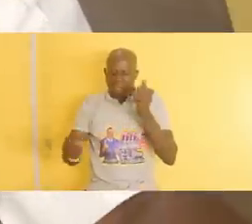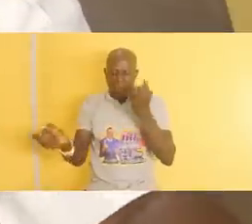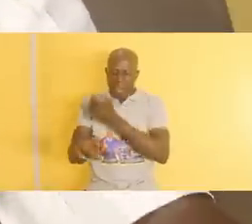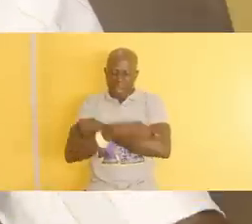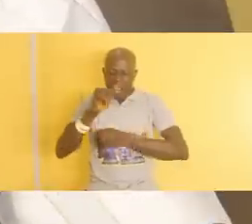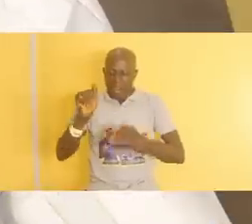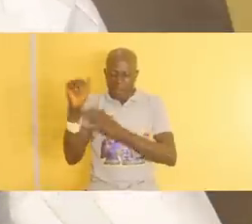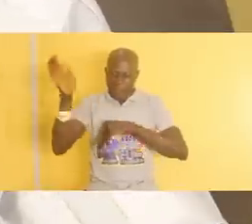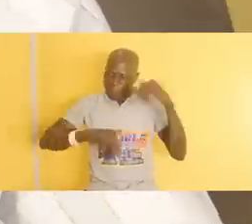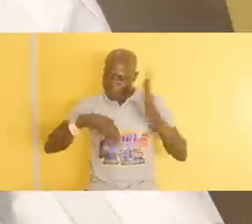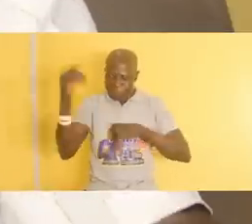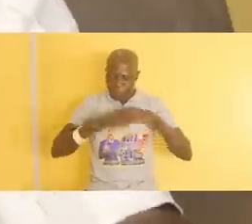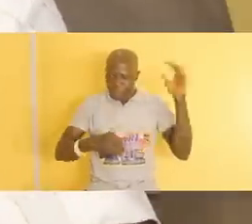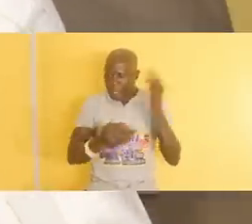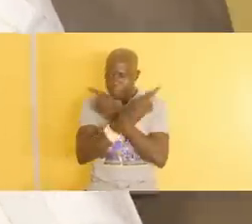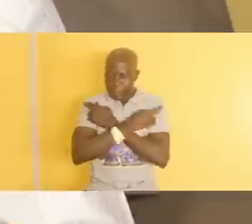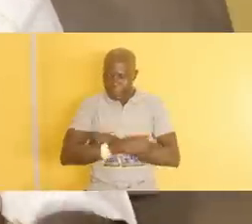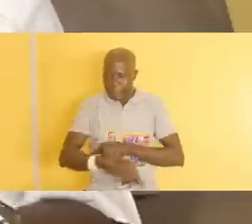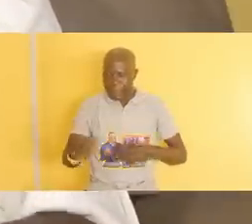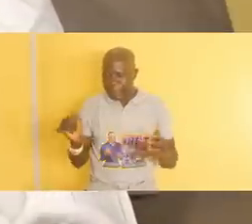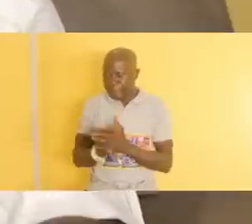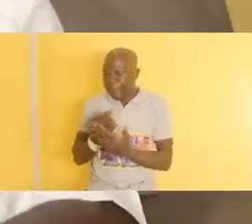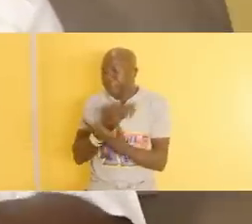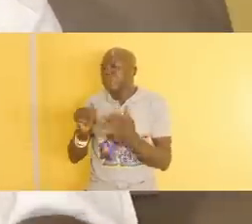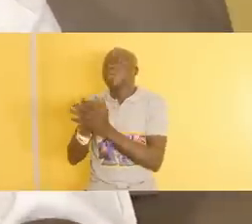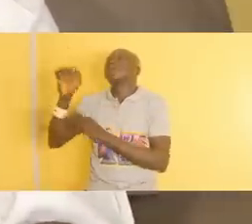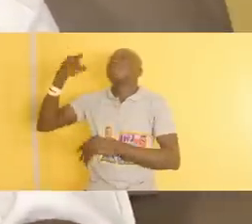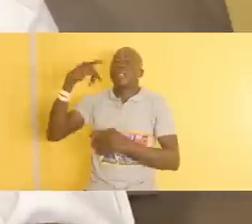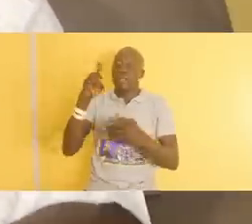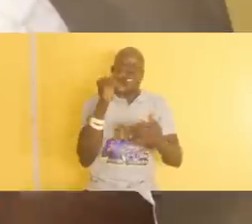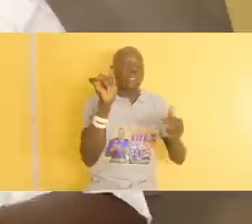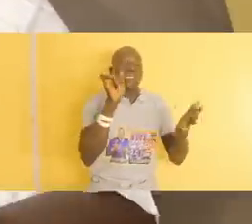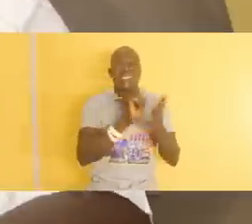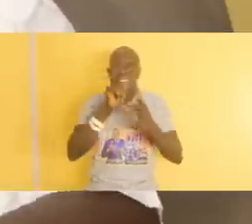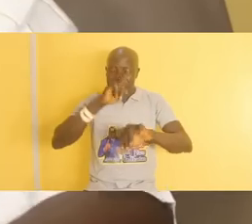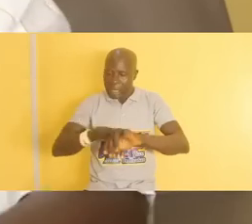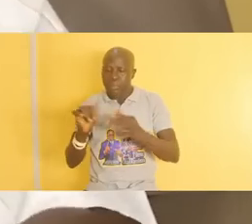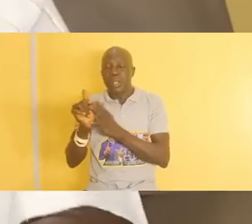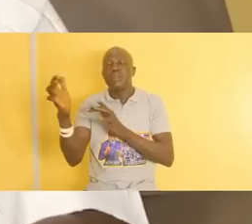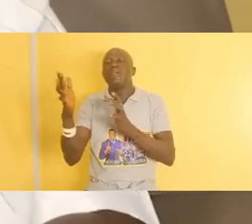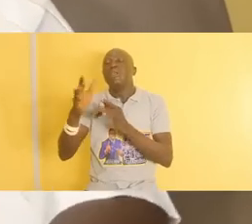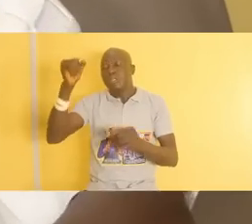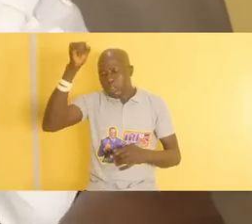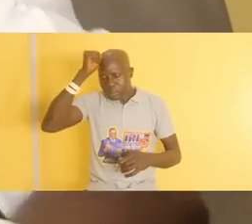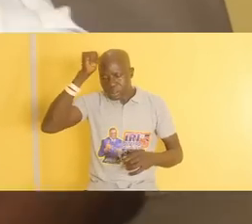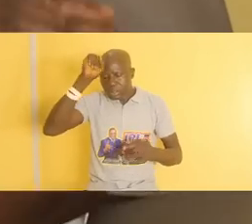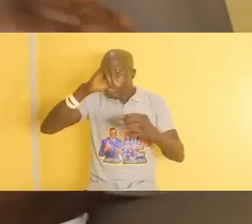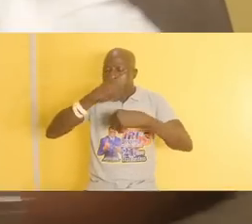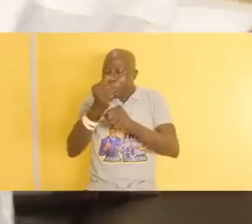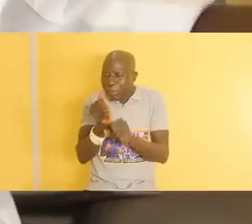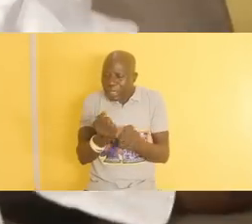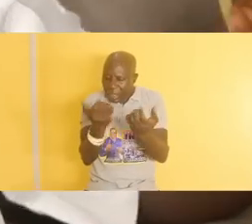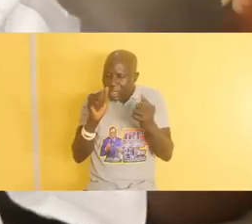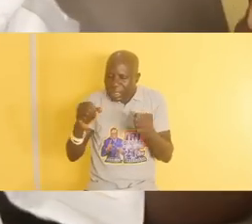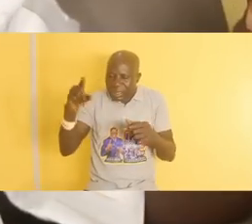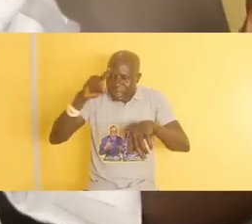all times. Without ceasing. And without faith. Oye, look at several Saul times. Make attempts. That Saul trying. Not to kill